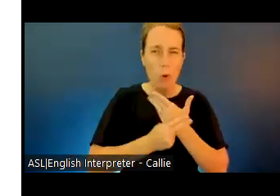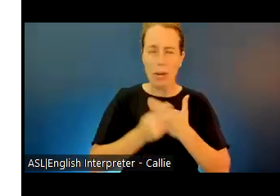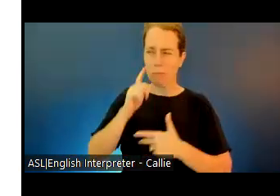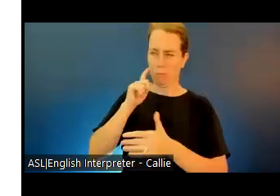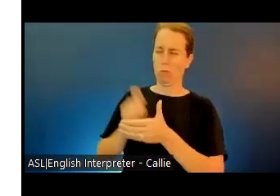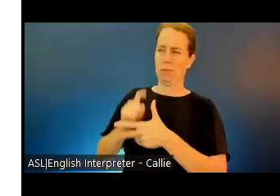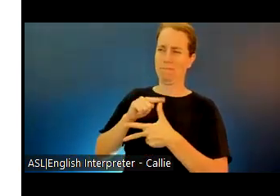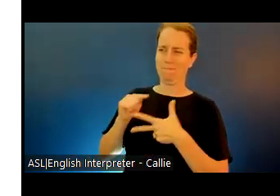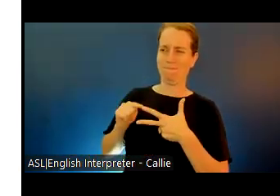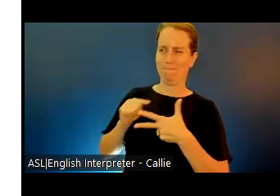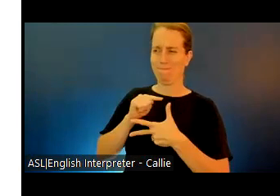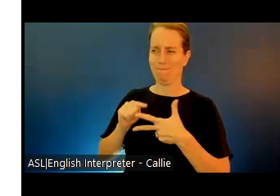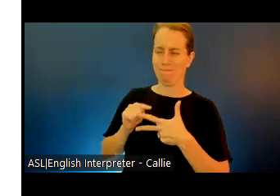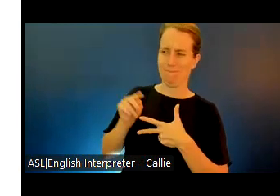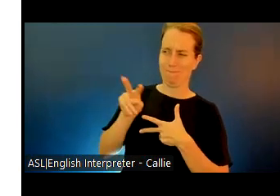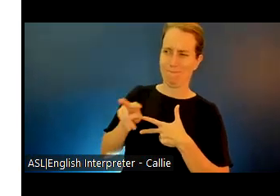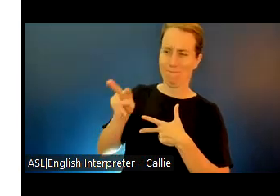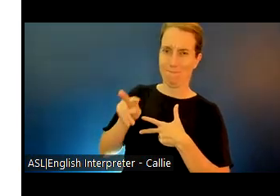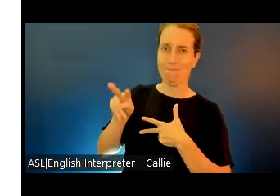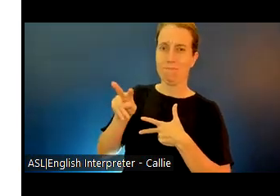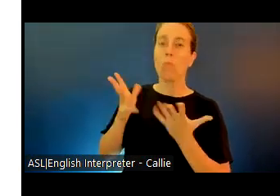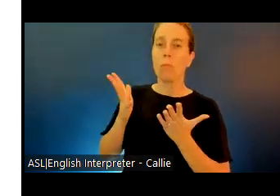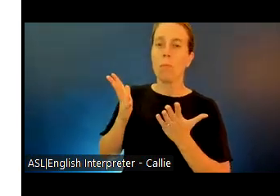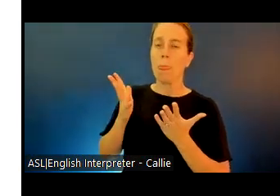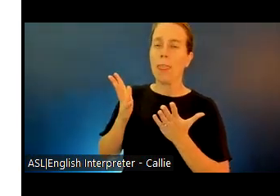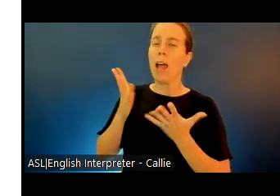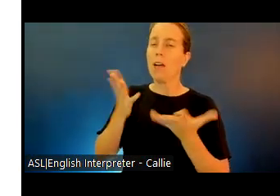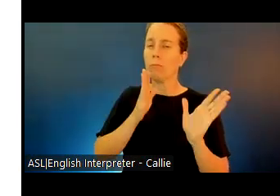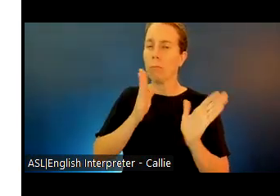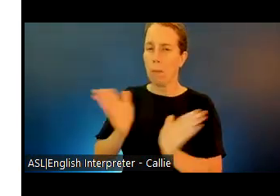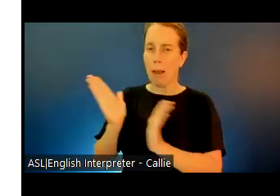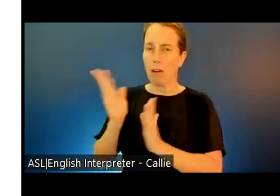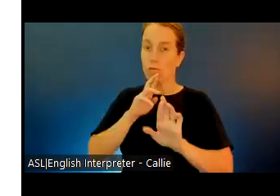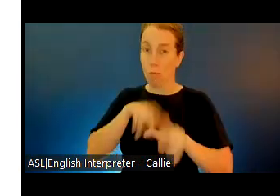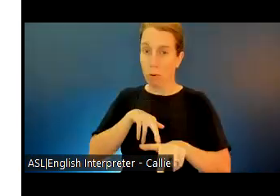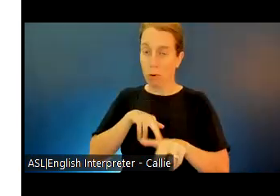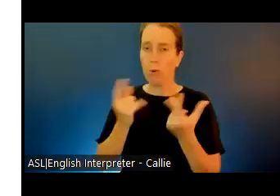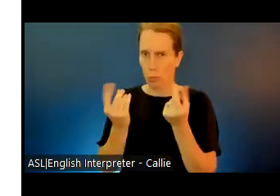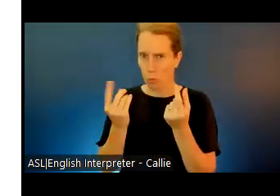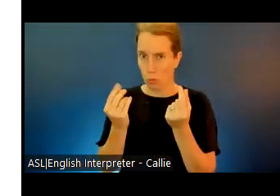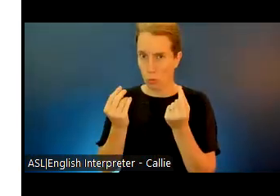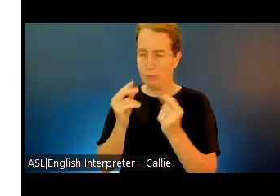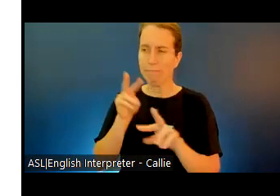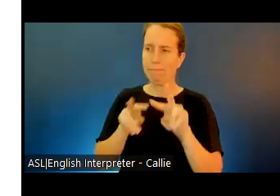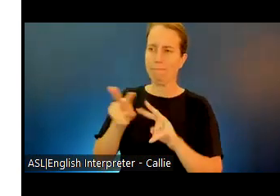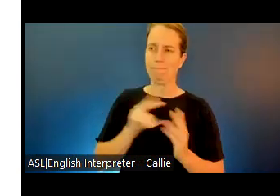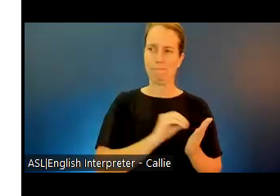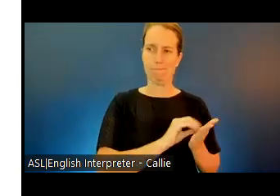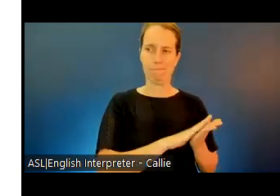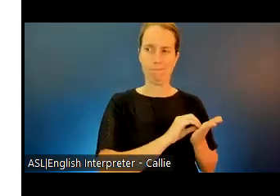first of all, it's important to keep records and documentations regarding your concern. Some